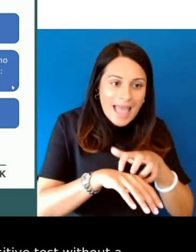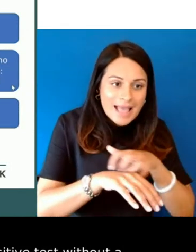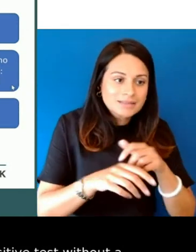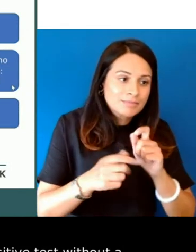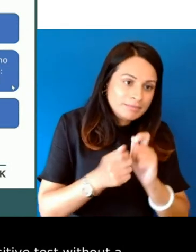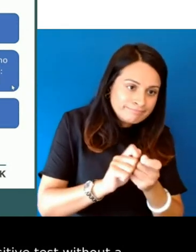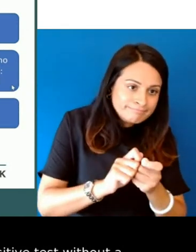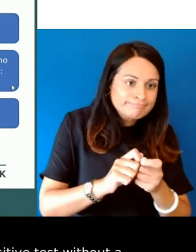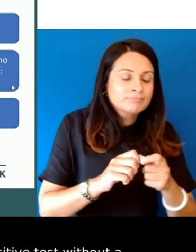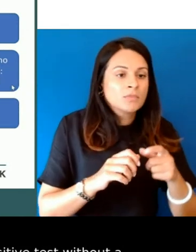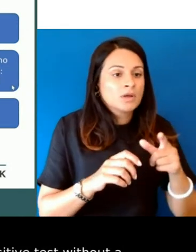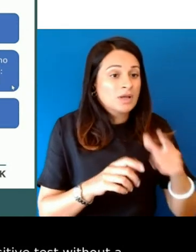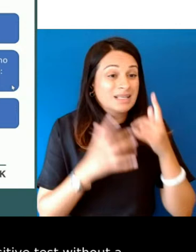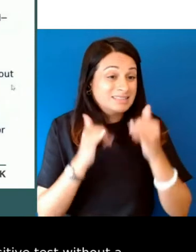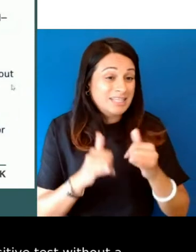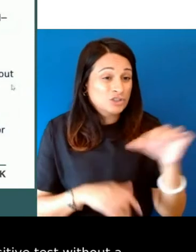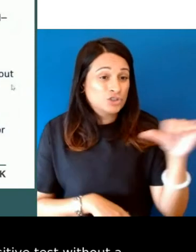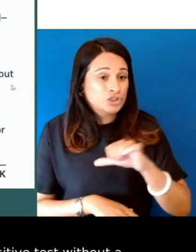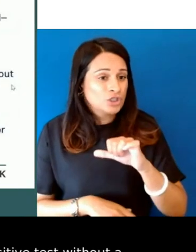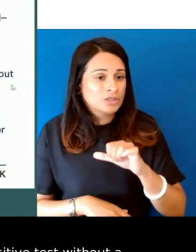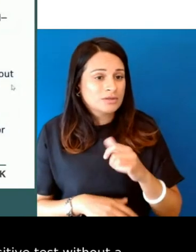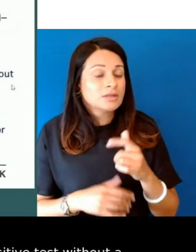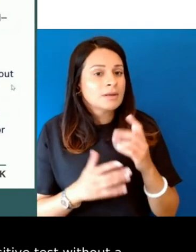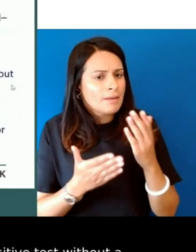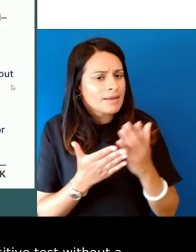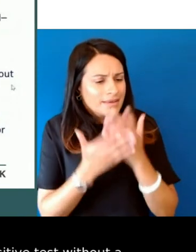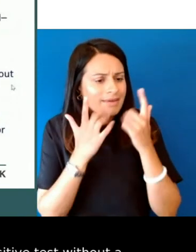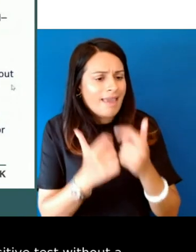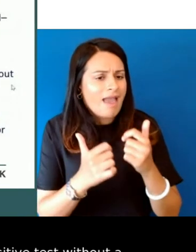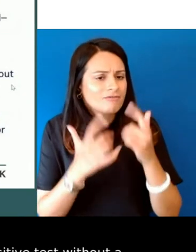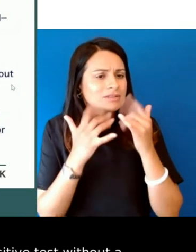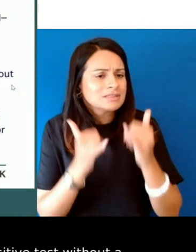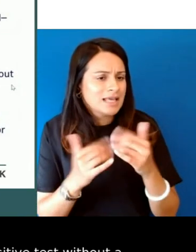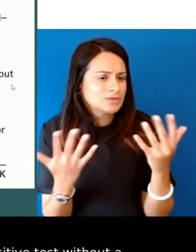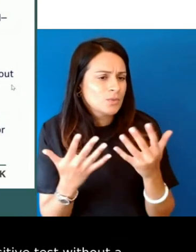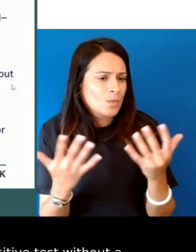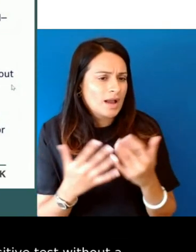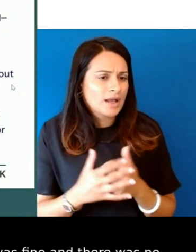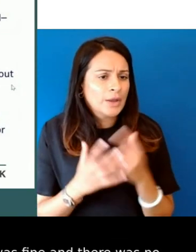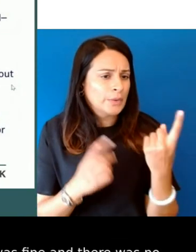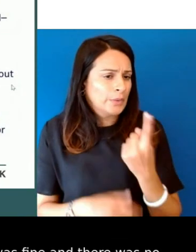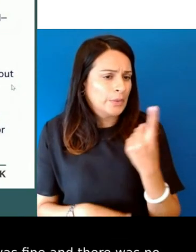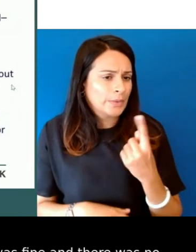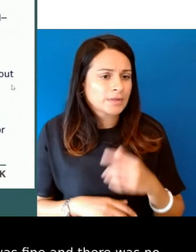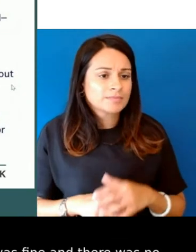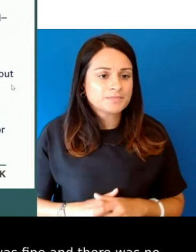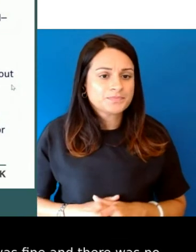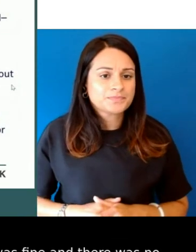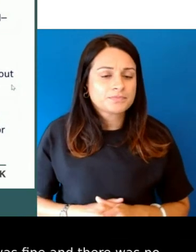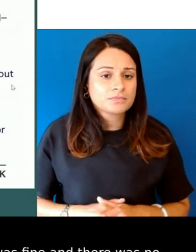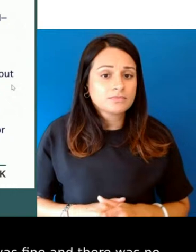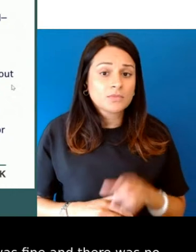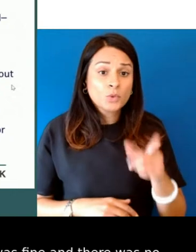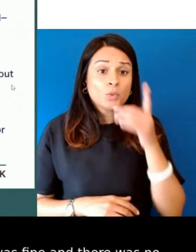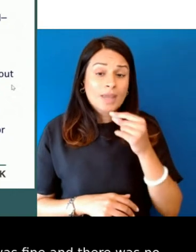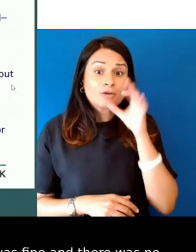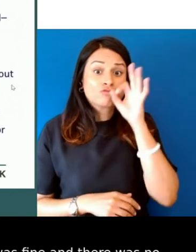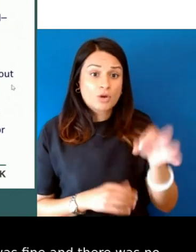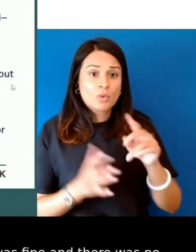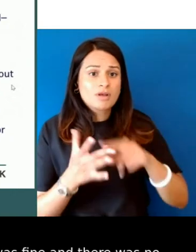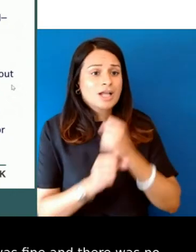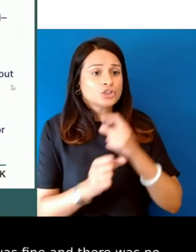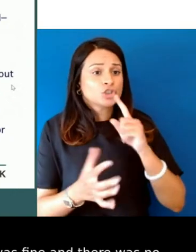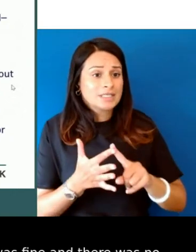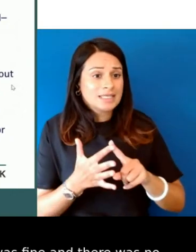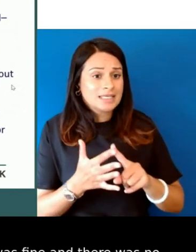in the first place so think carefully about who you're doing tests for i've already said you can request the ige blood test on your ice system if